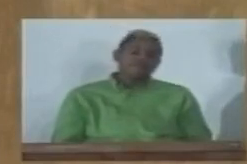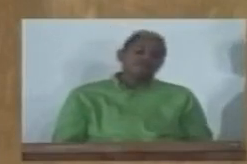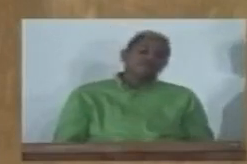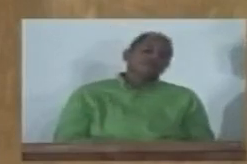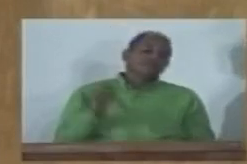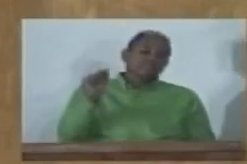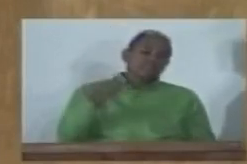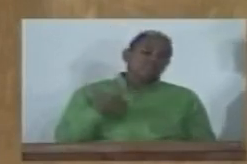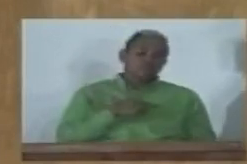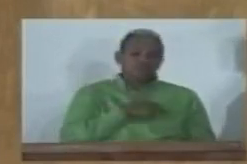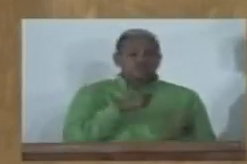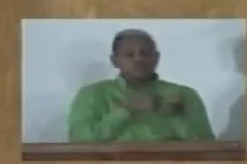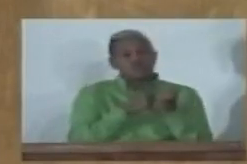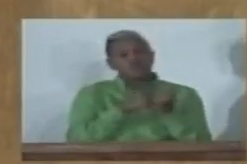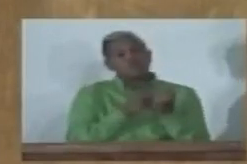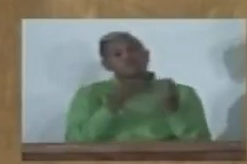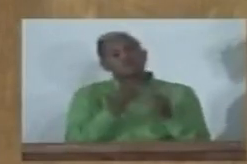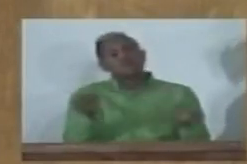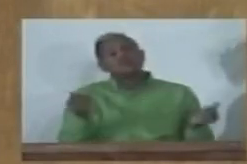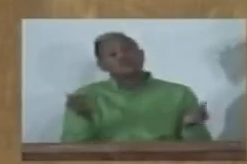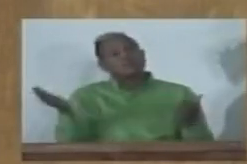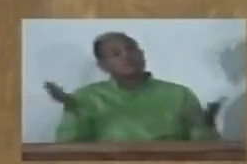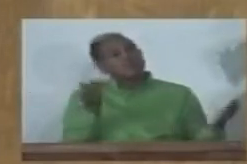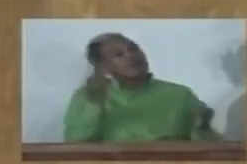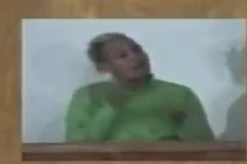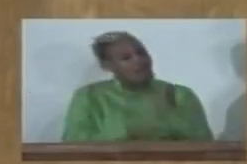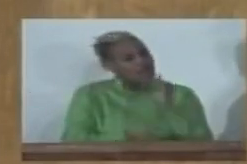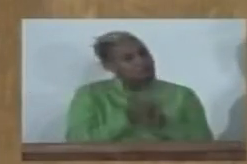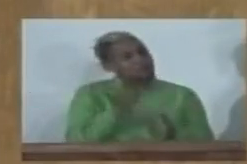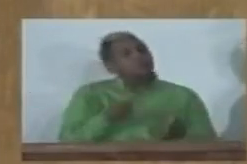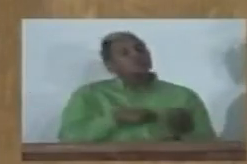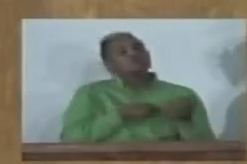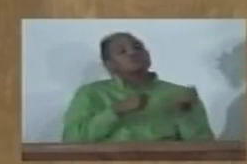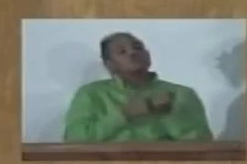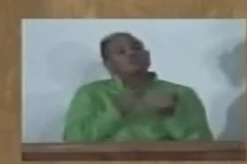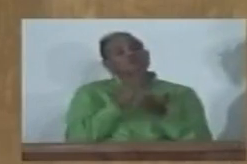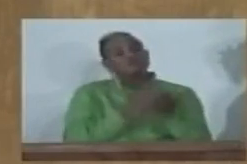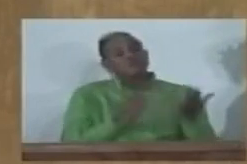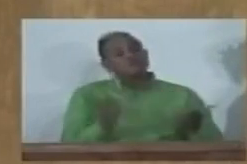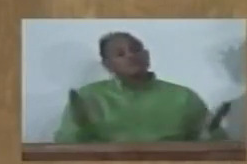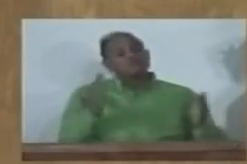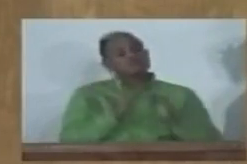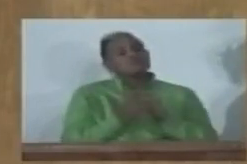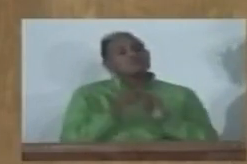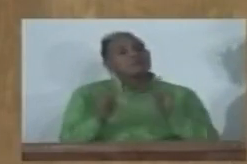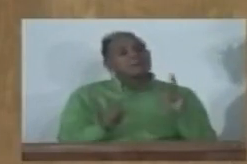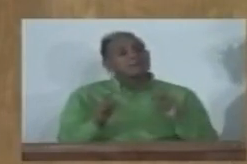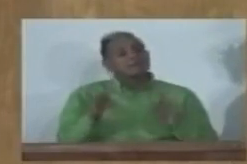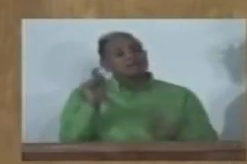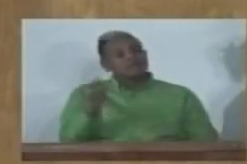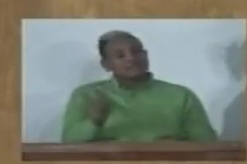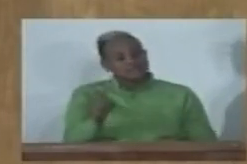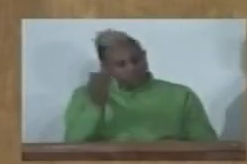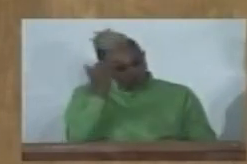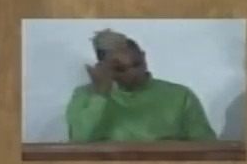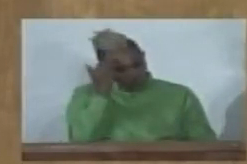the resolution, even though you brought it at the last moment, but there are some things the Jamaican people need to